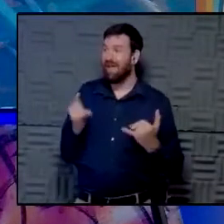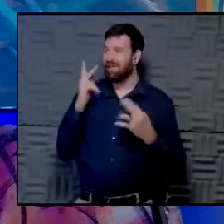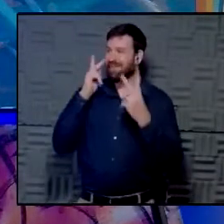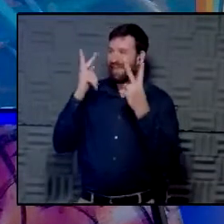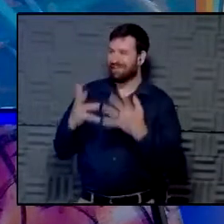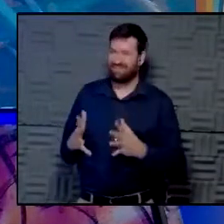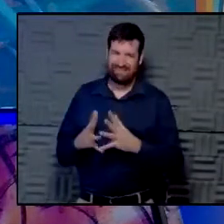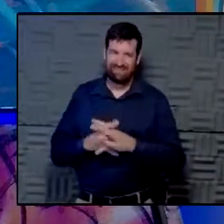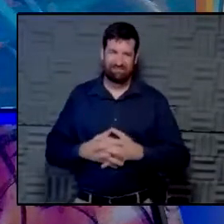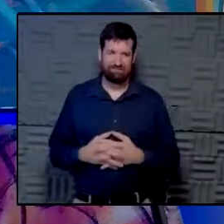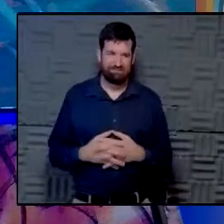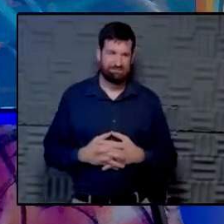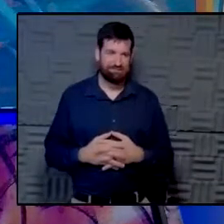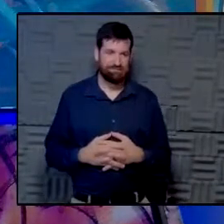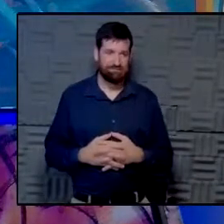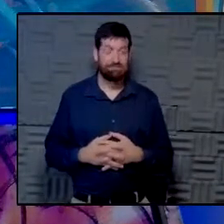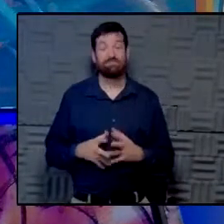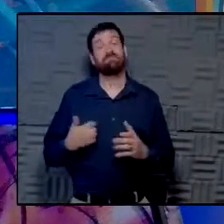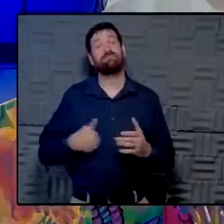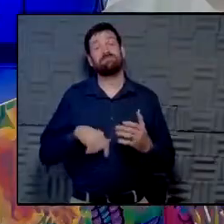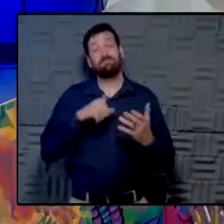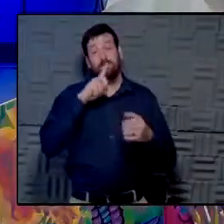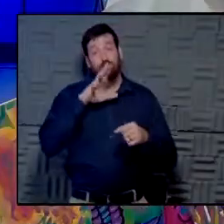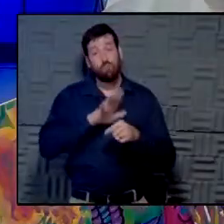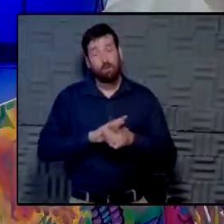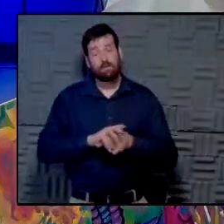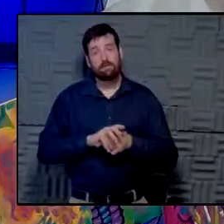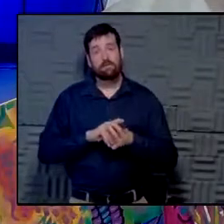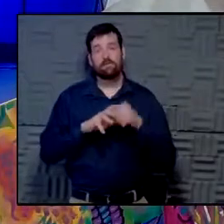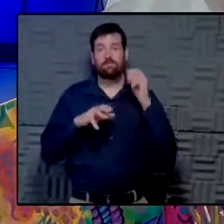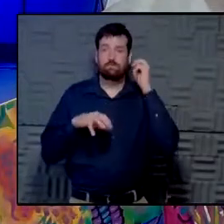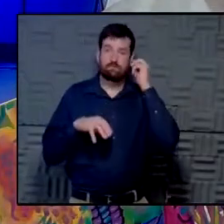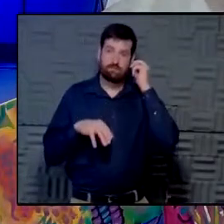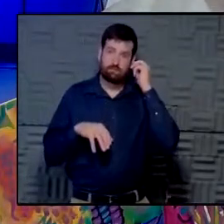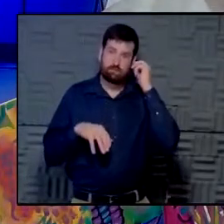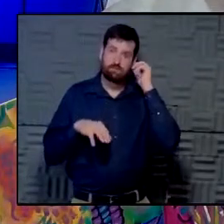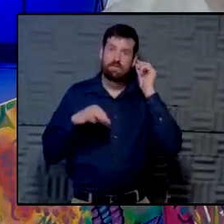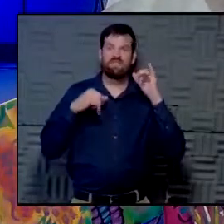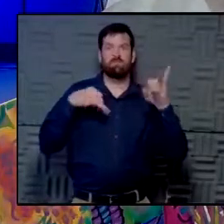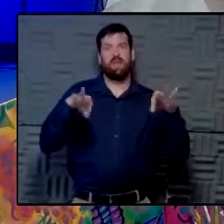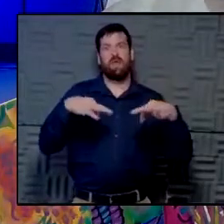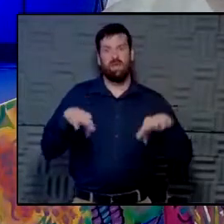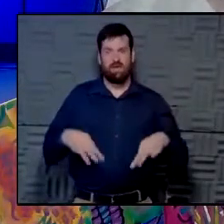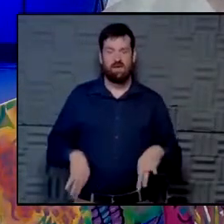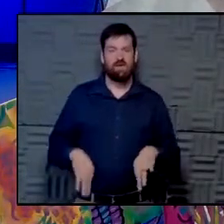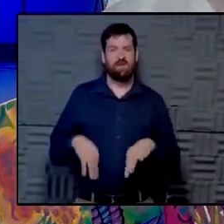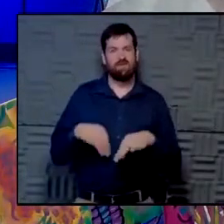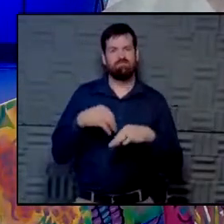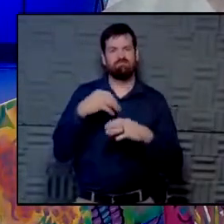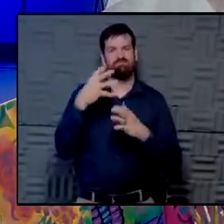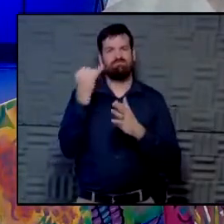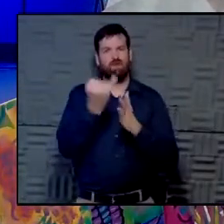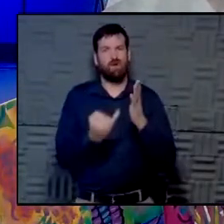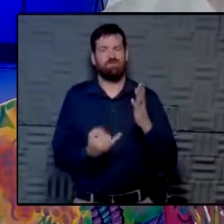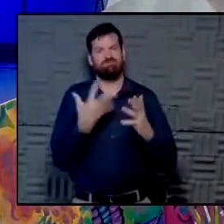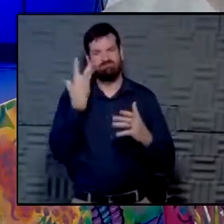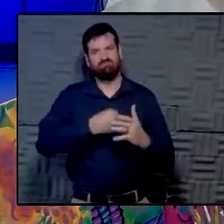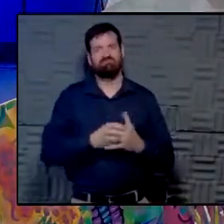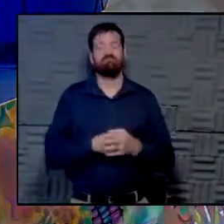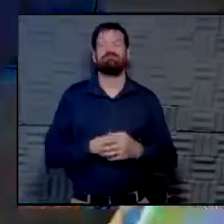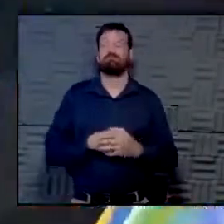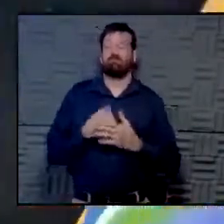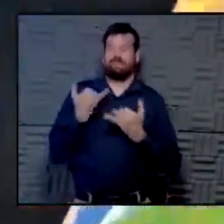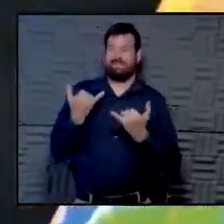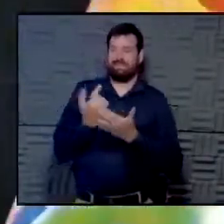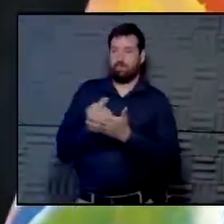guests. All right. Okay. So we promised to explain this colorful artwork around us. And earlier